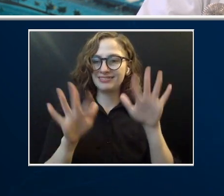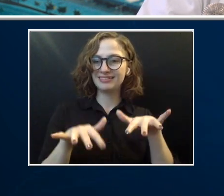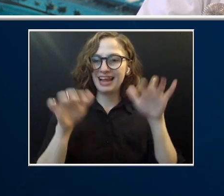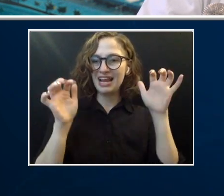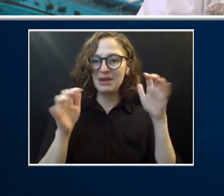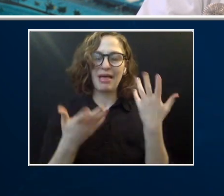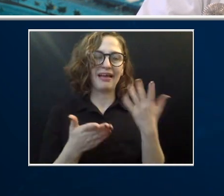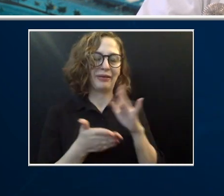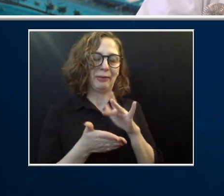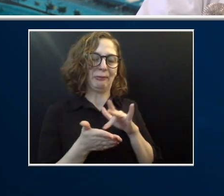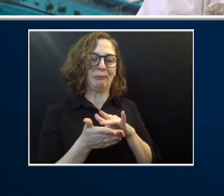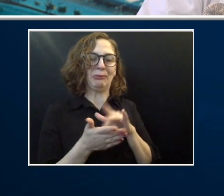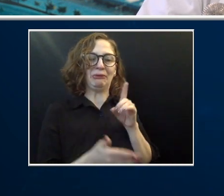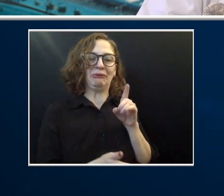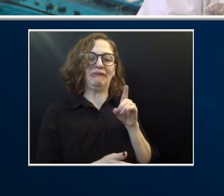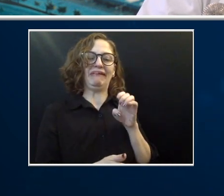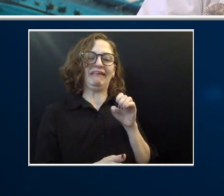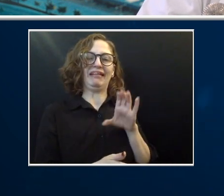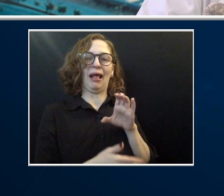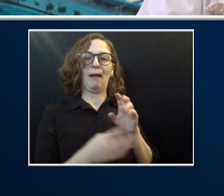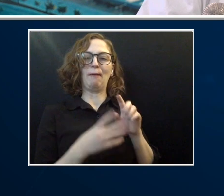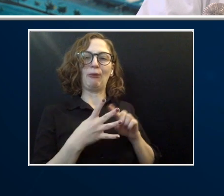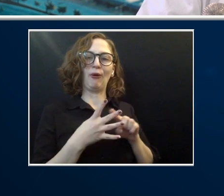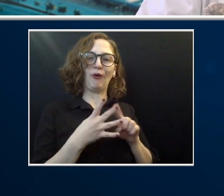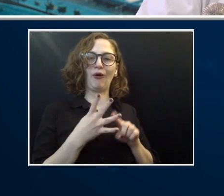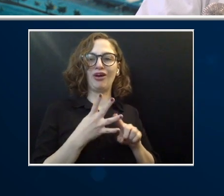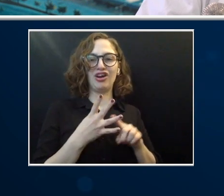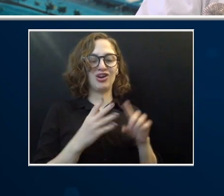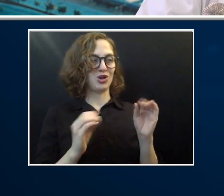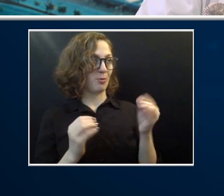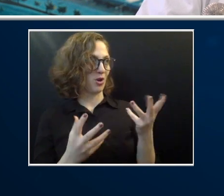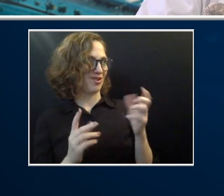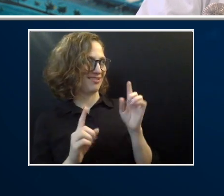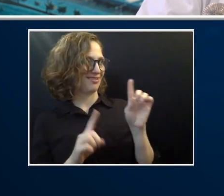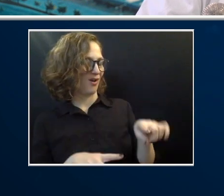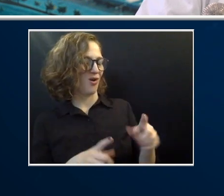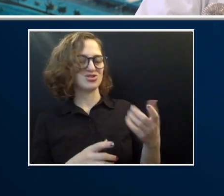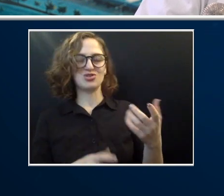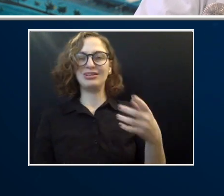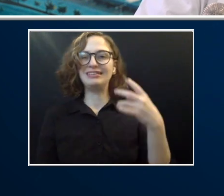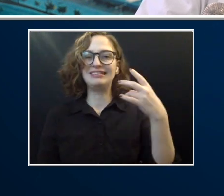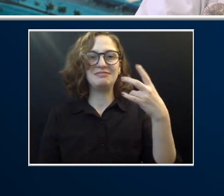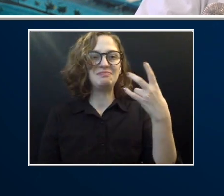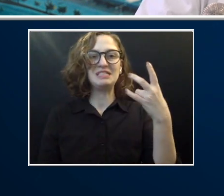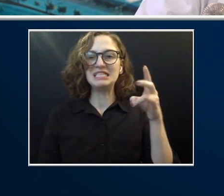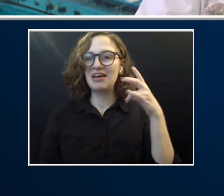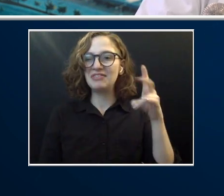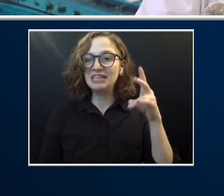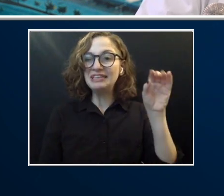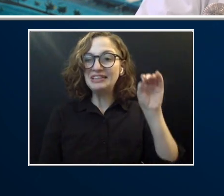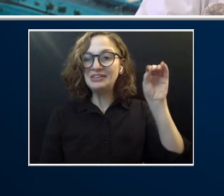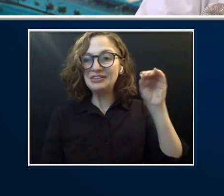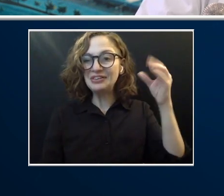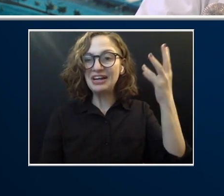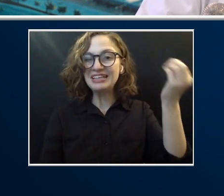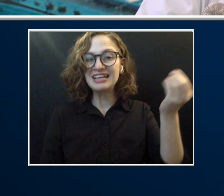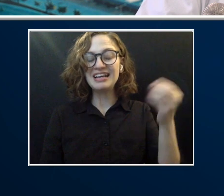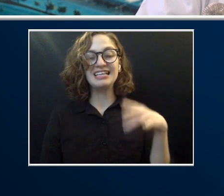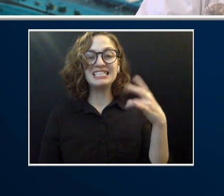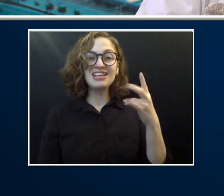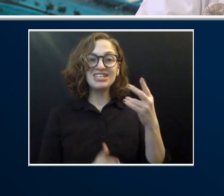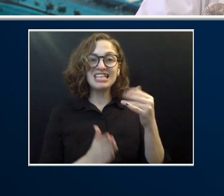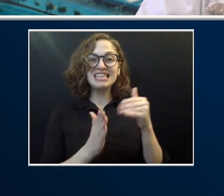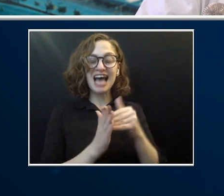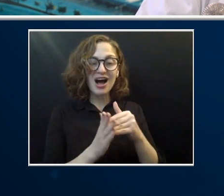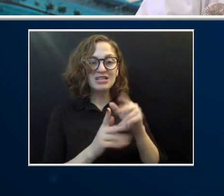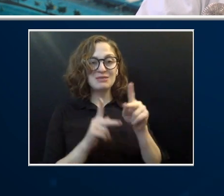so the neighbor would give them to me. It was 17 degrees. There'd be 17,000 fans in the stands, and Back then they played 14 games, and I think we were shooting for